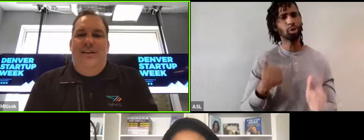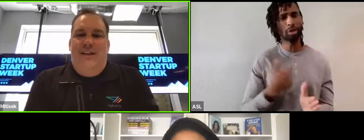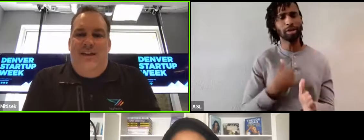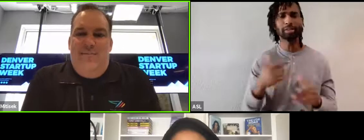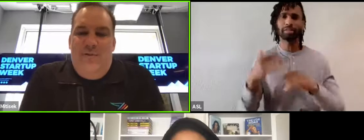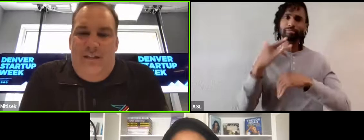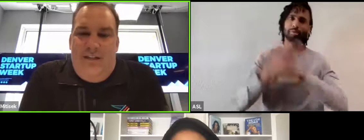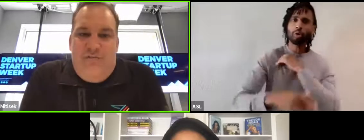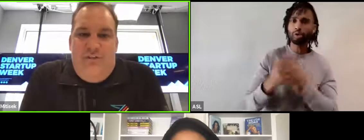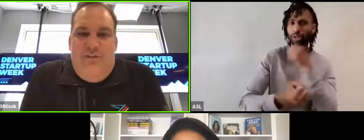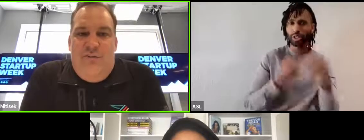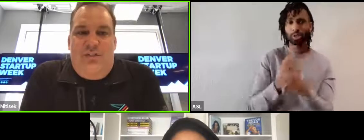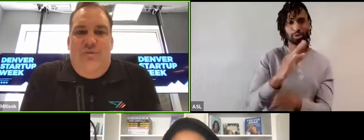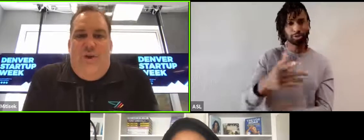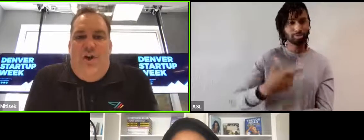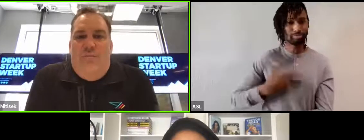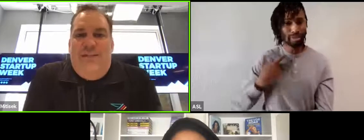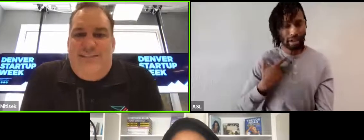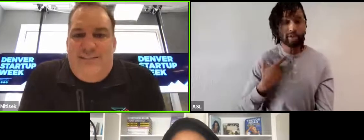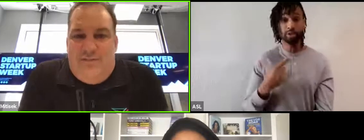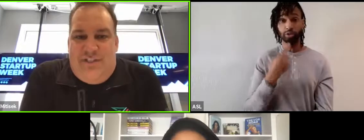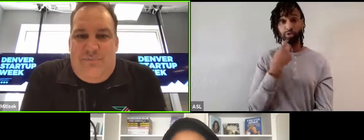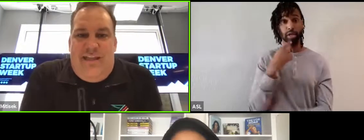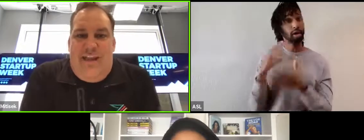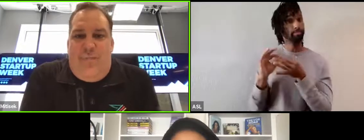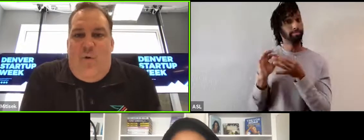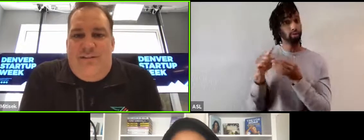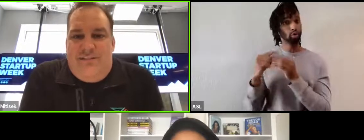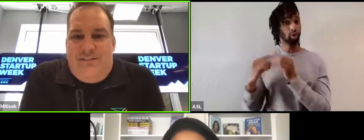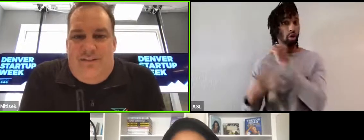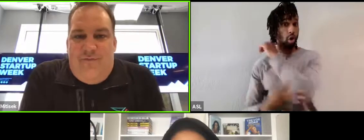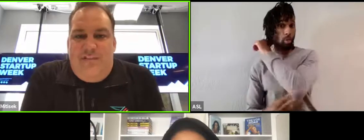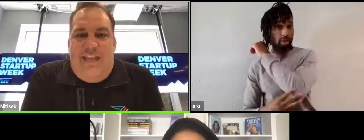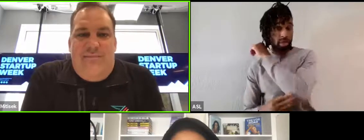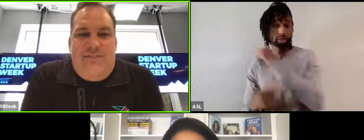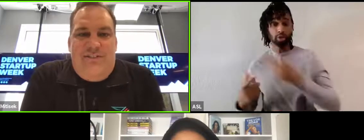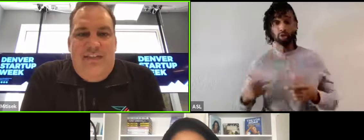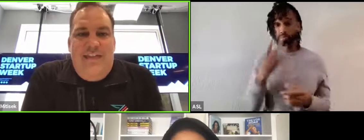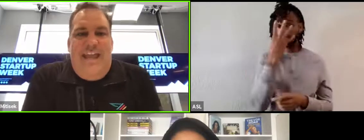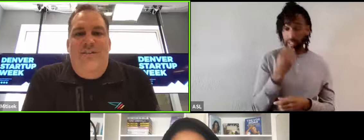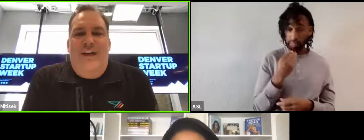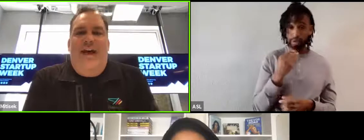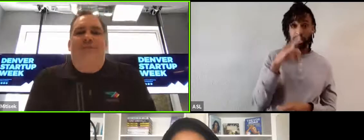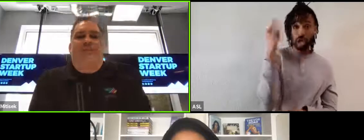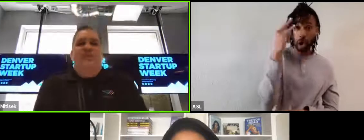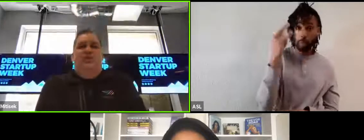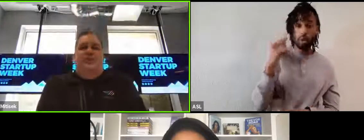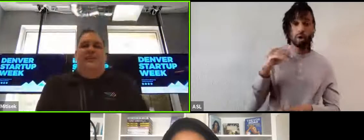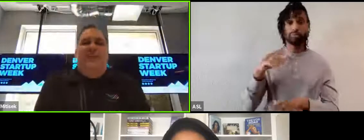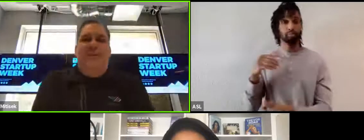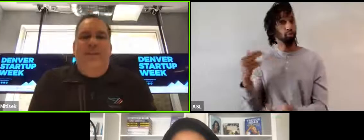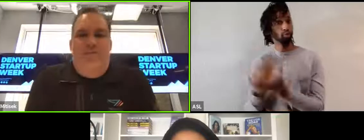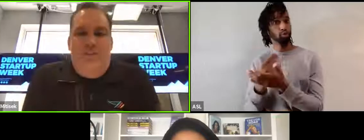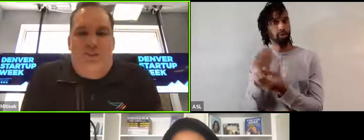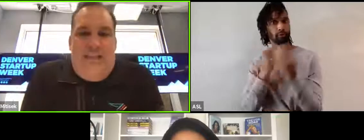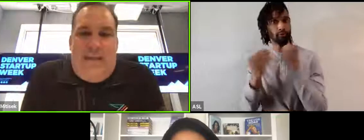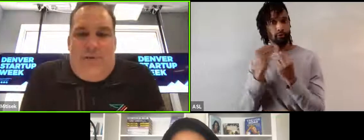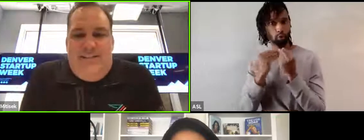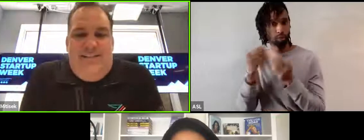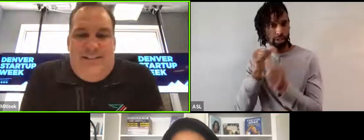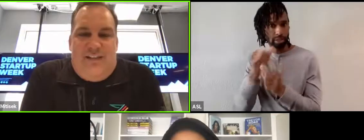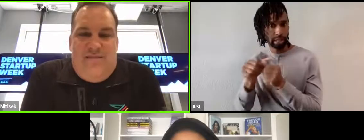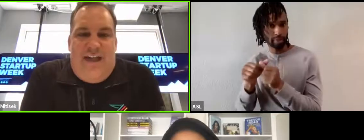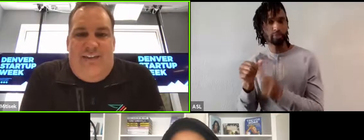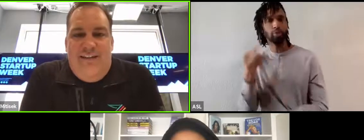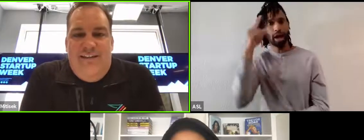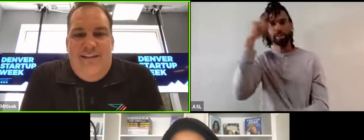years. You mentioned you were homeless, you're sleeping at airports on food stamps, and you have a vision of being a venture